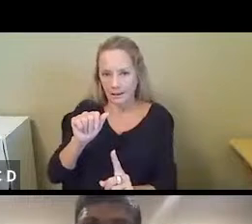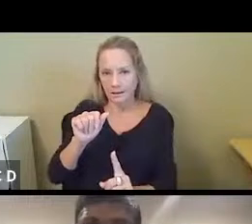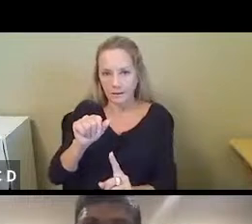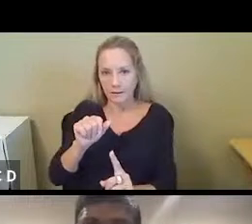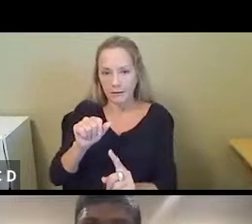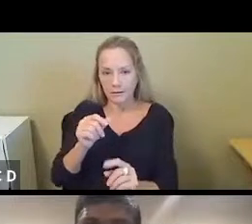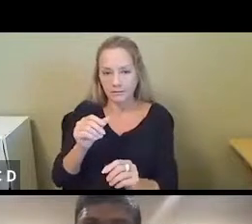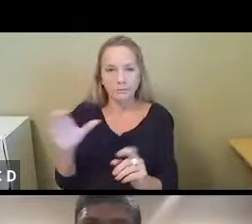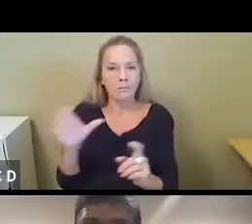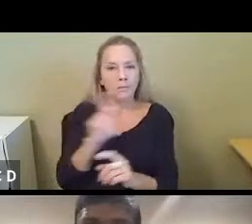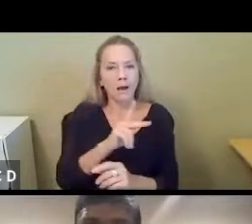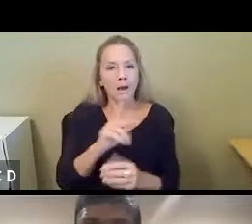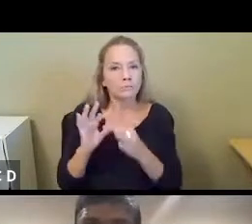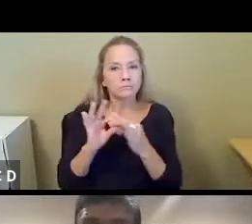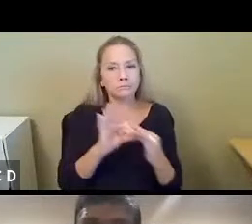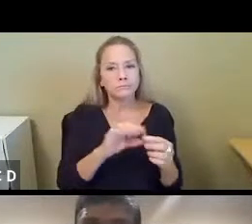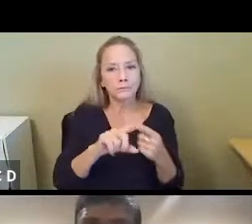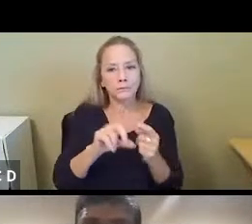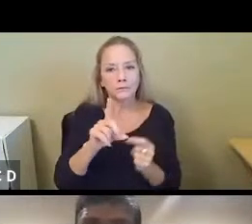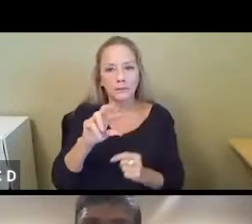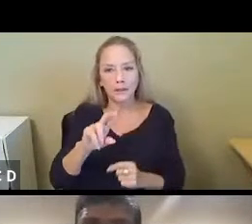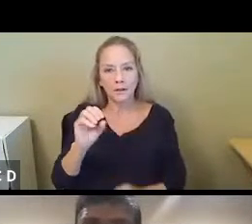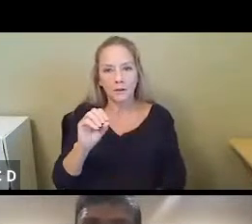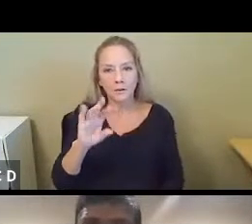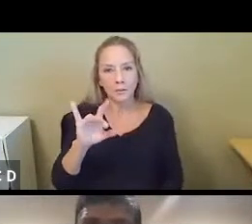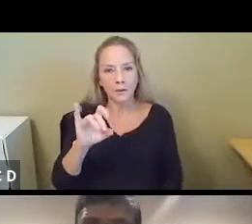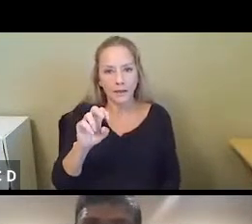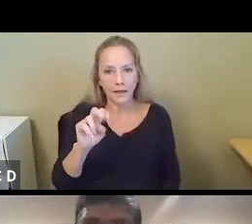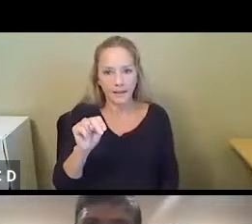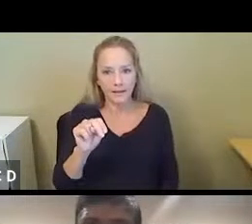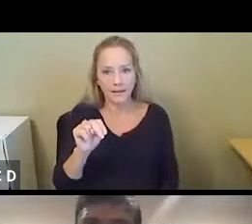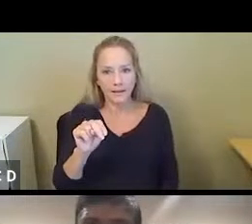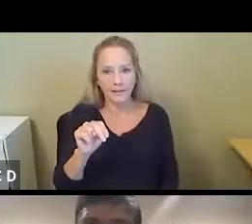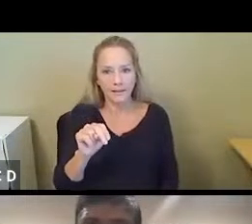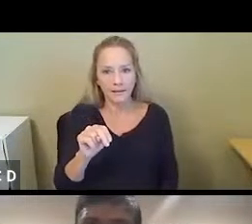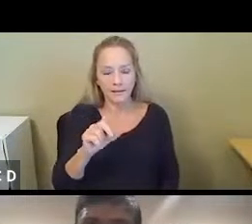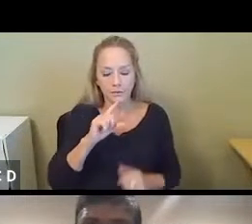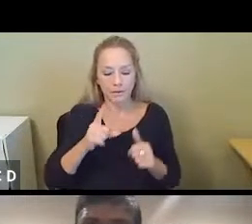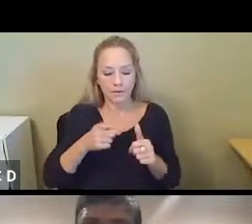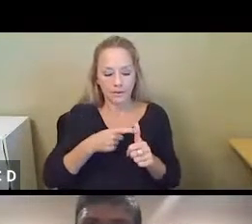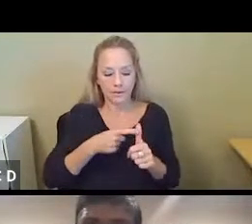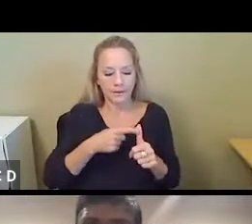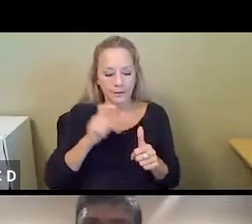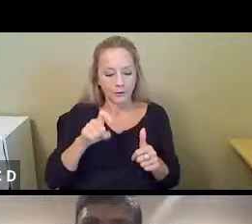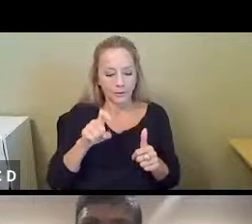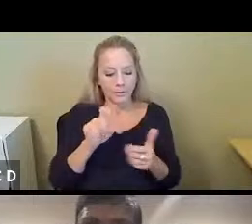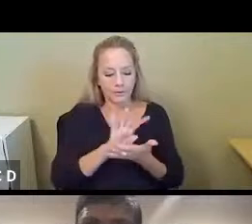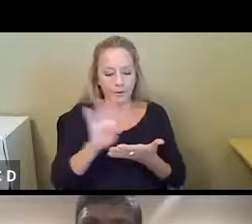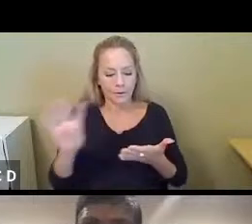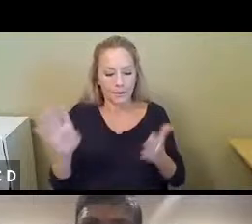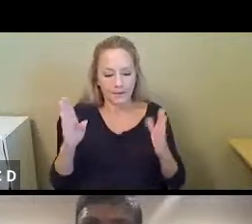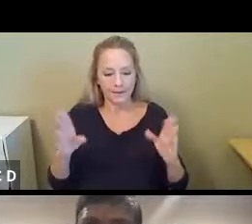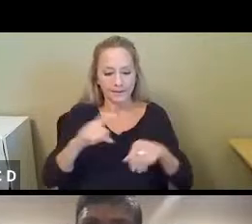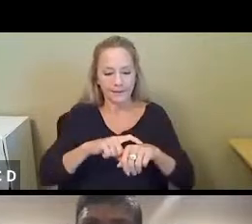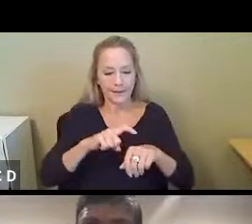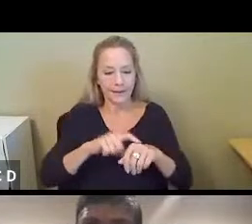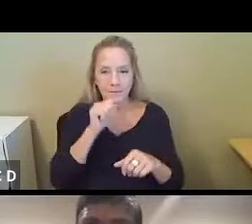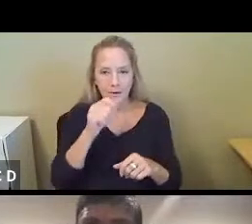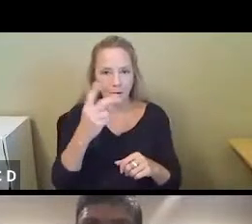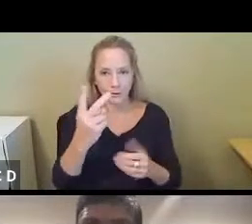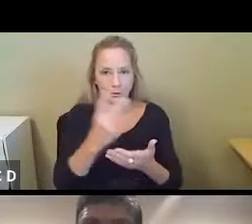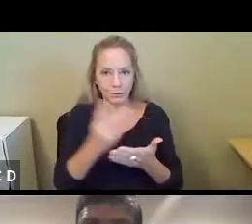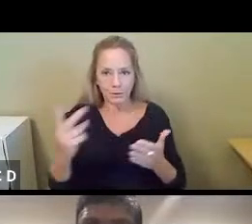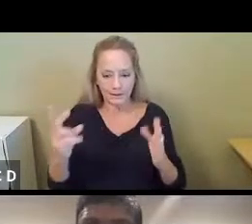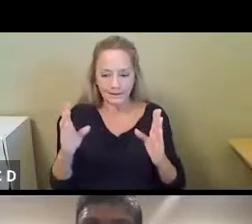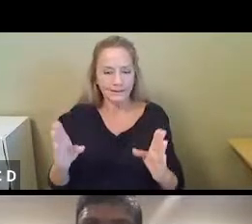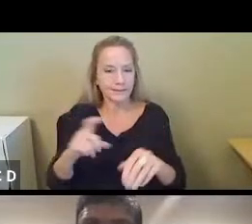O'Brien's comment that the original intent had actually been to have been 4 weeks as opposed to 2. But